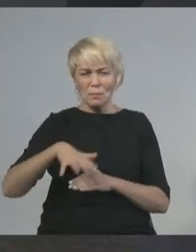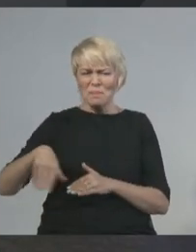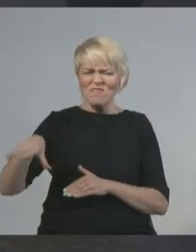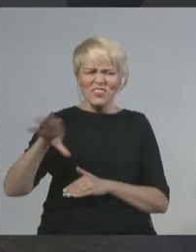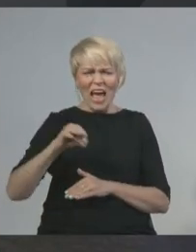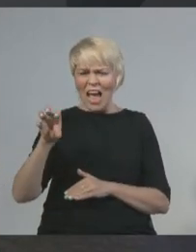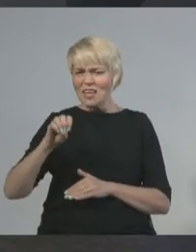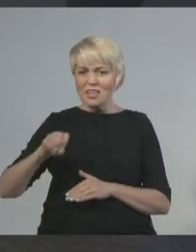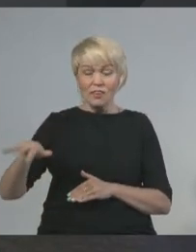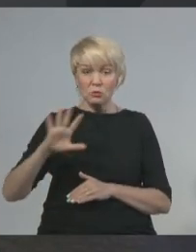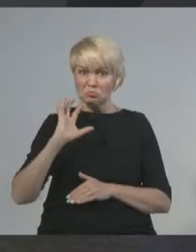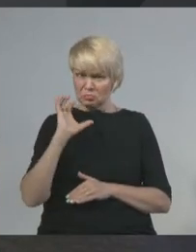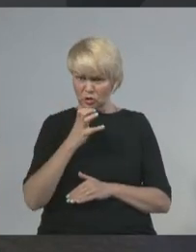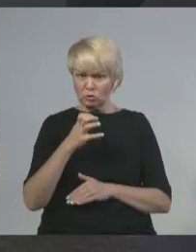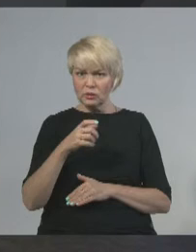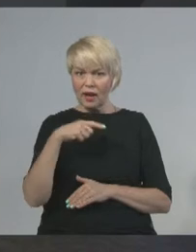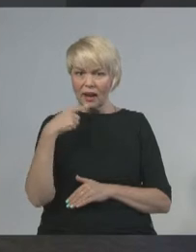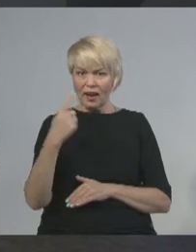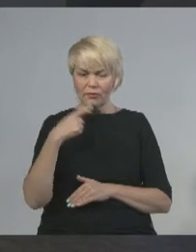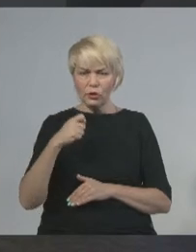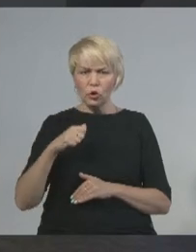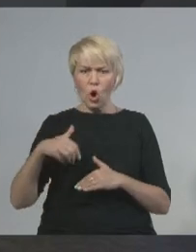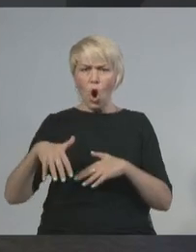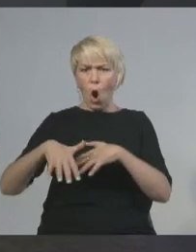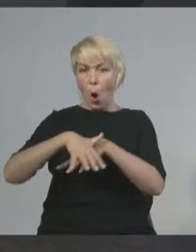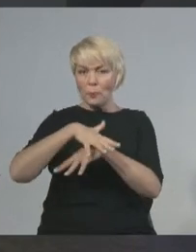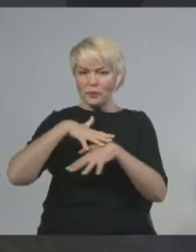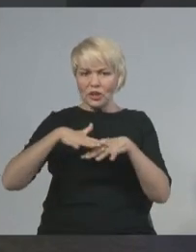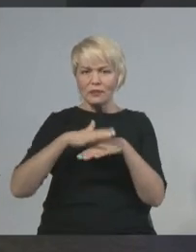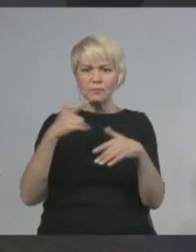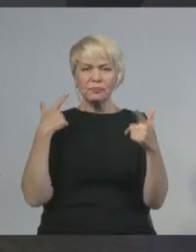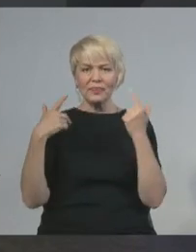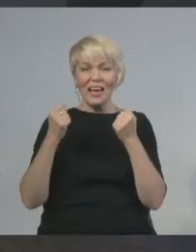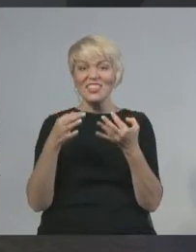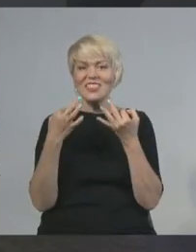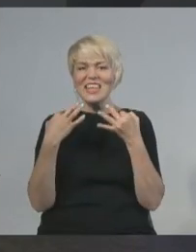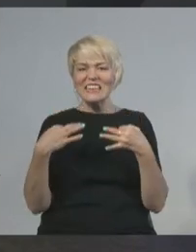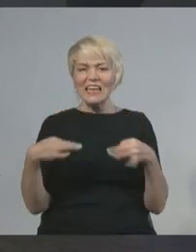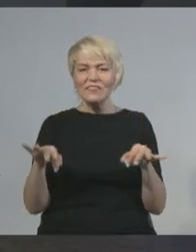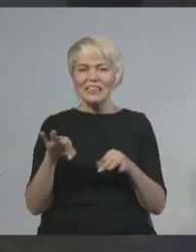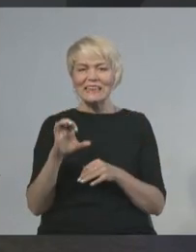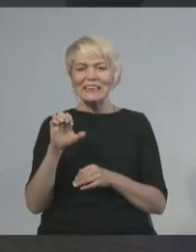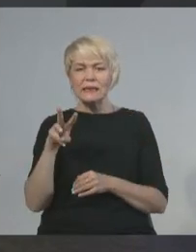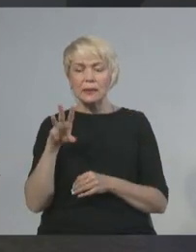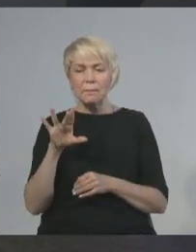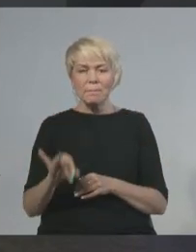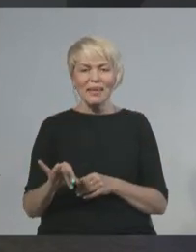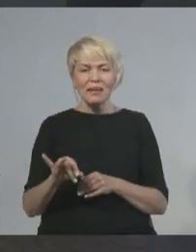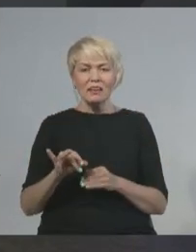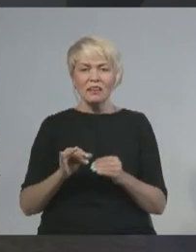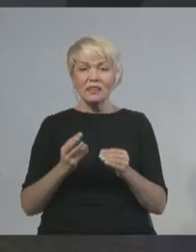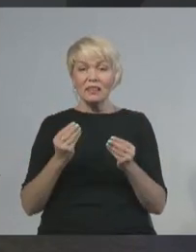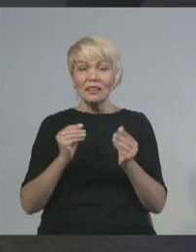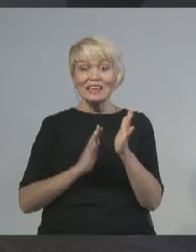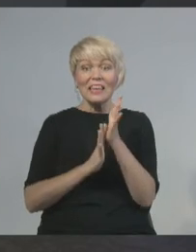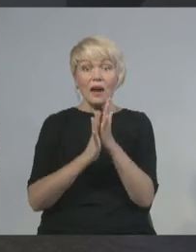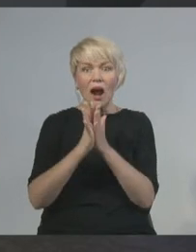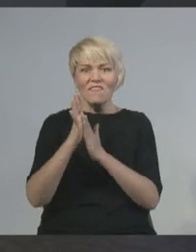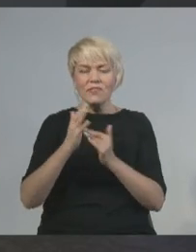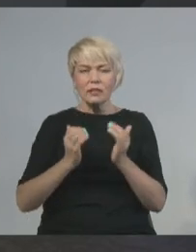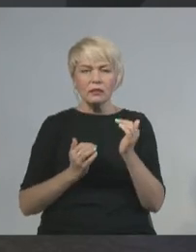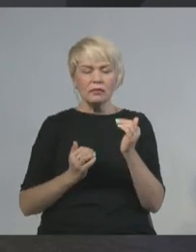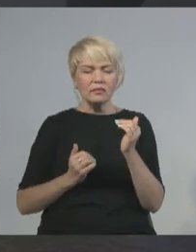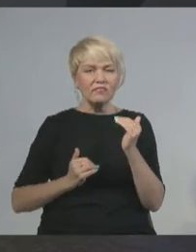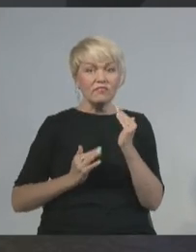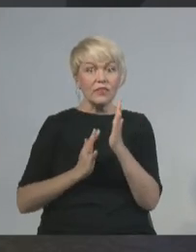traffic this is what happened not only in donbass or not only in ukraine but all around europe and the world independent media